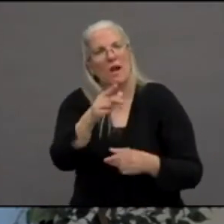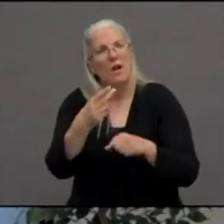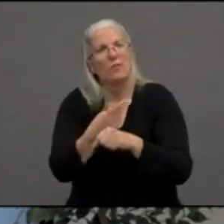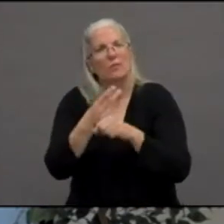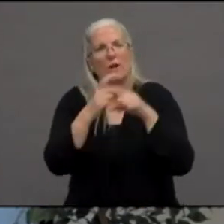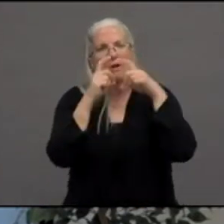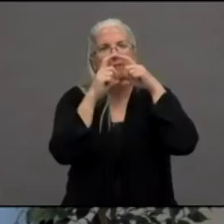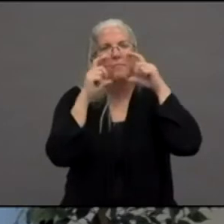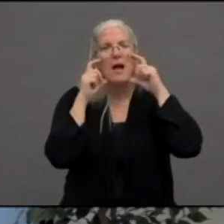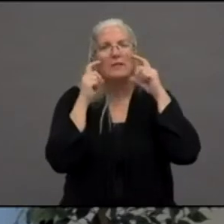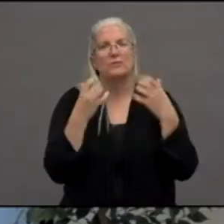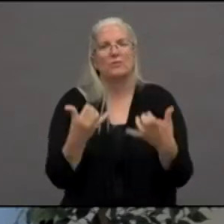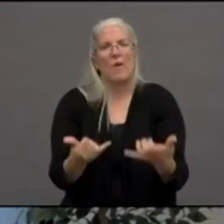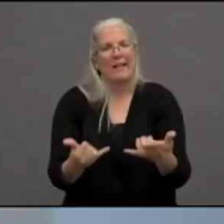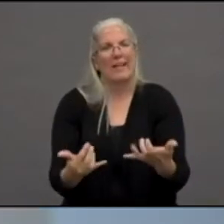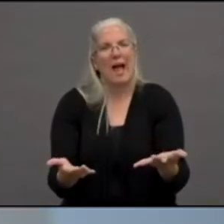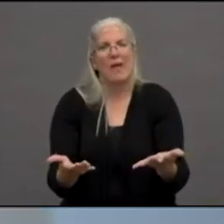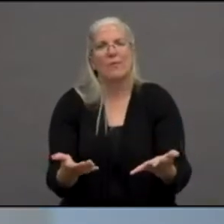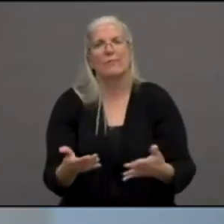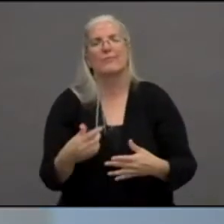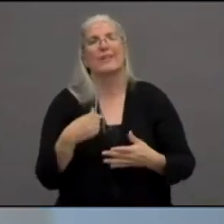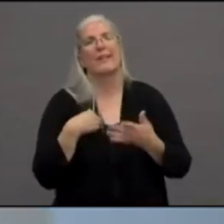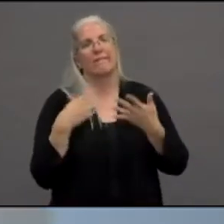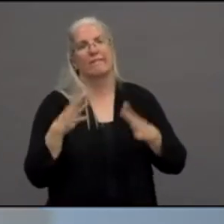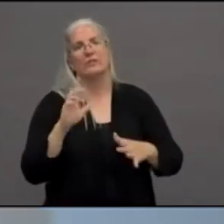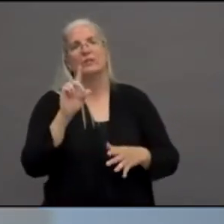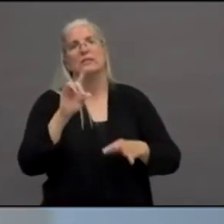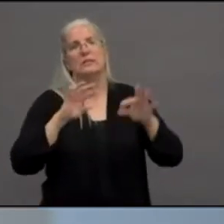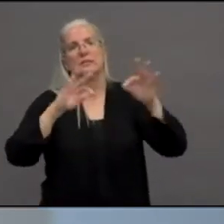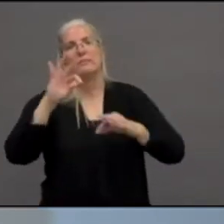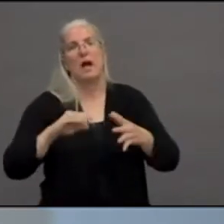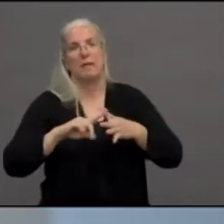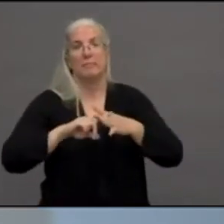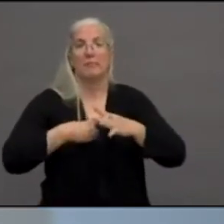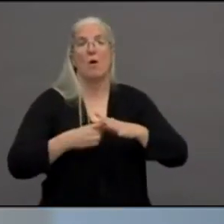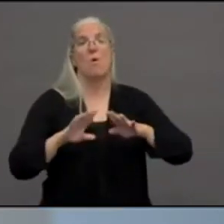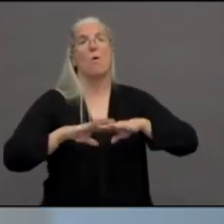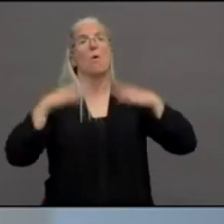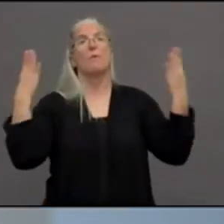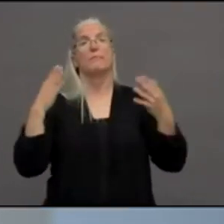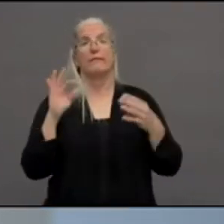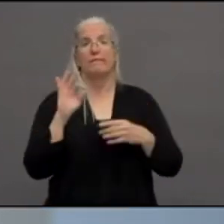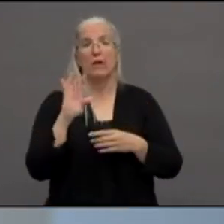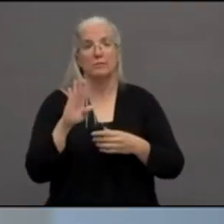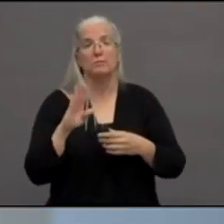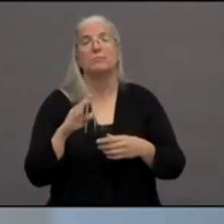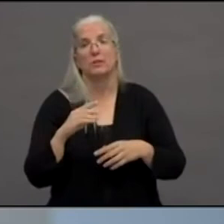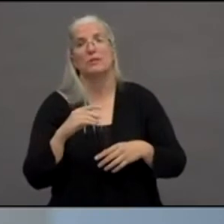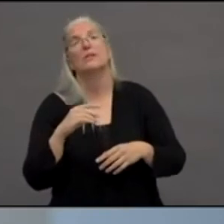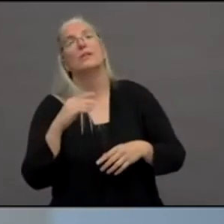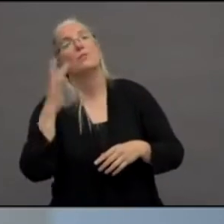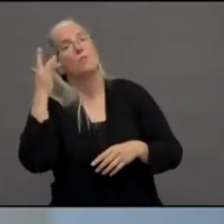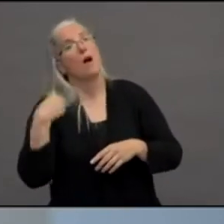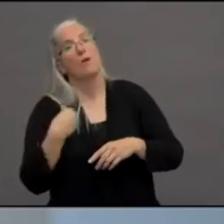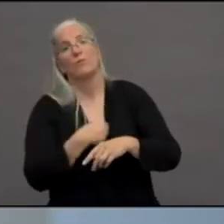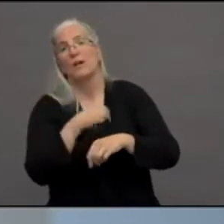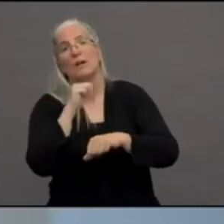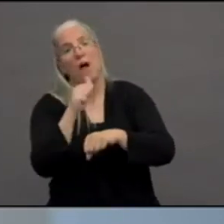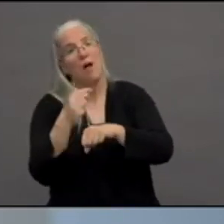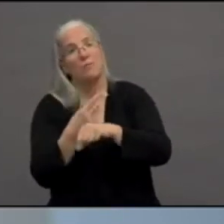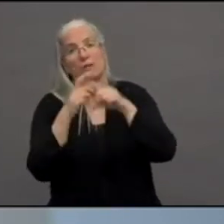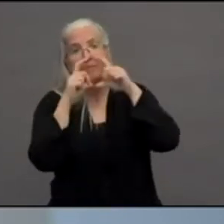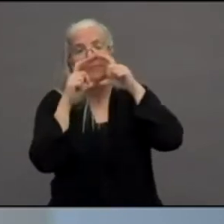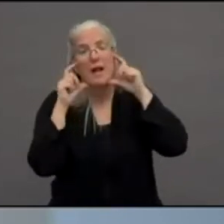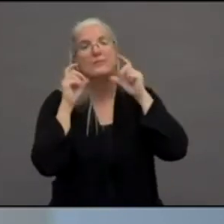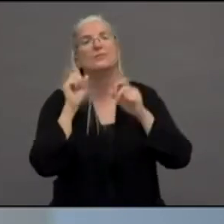in the beginning of the program, that we remove our face masks so everyone can clearly understand the information that we're sharing. I was born